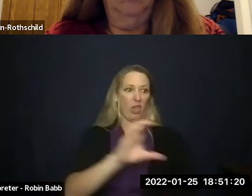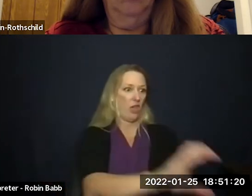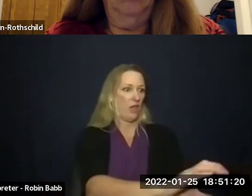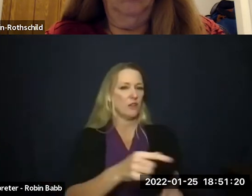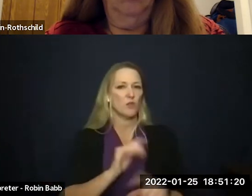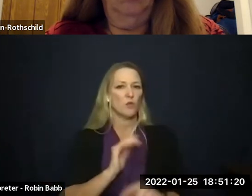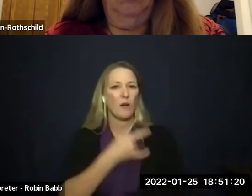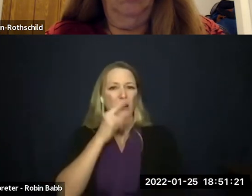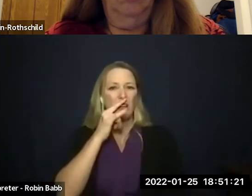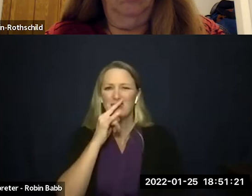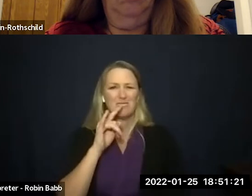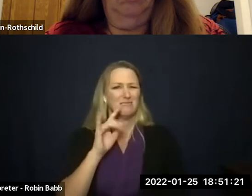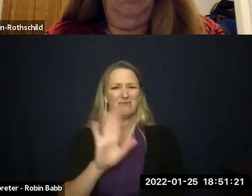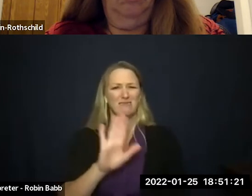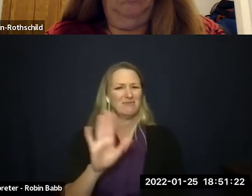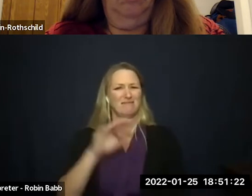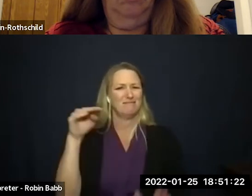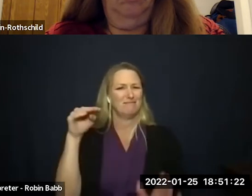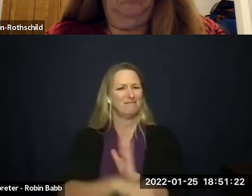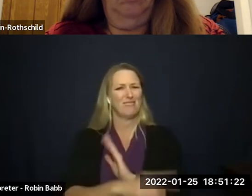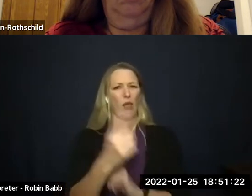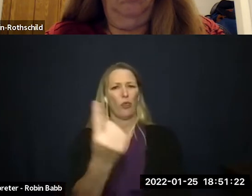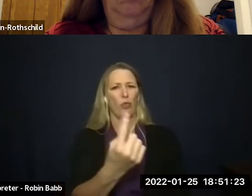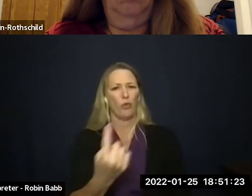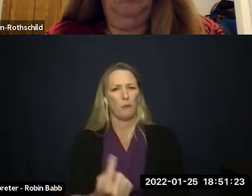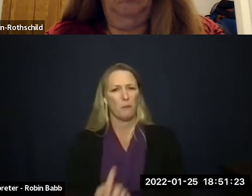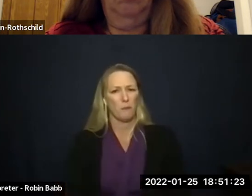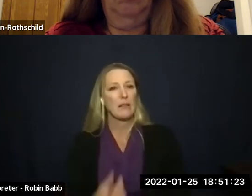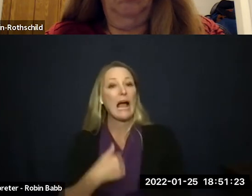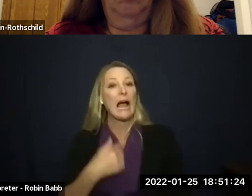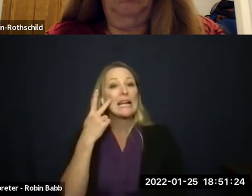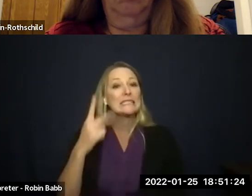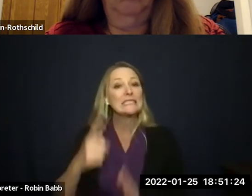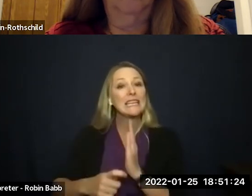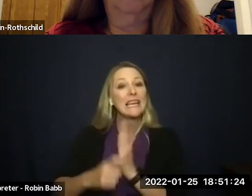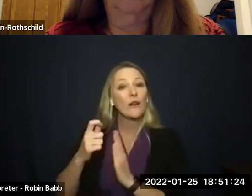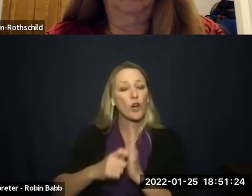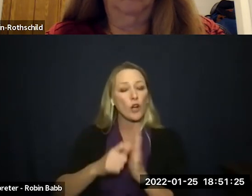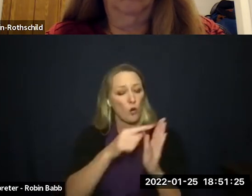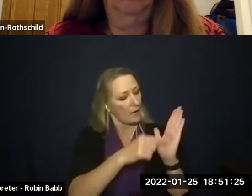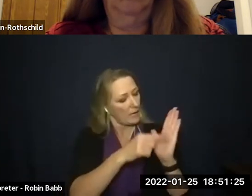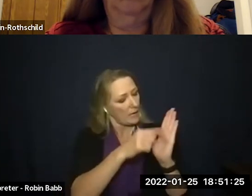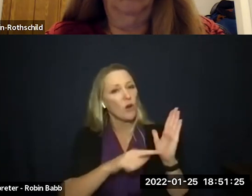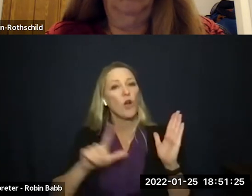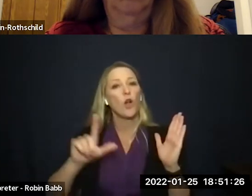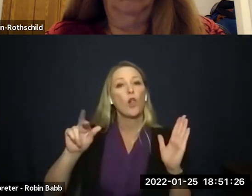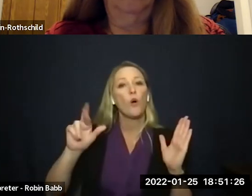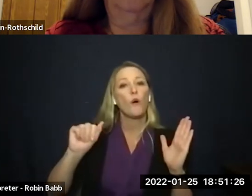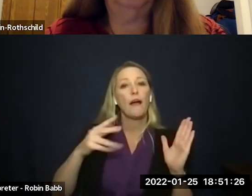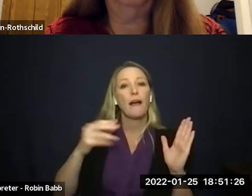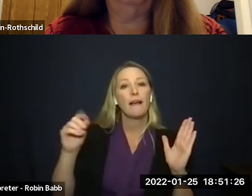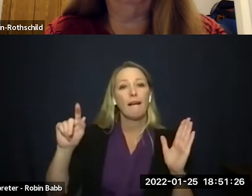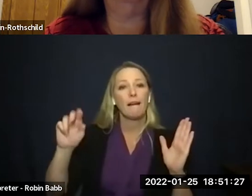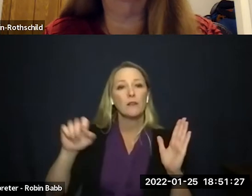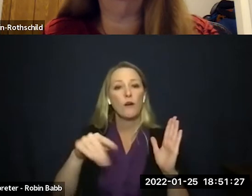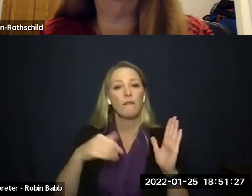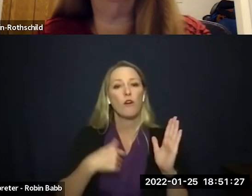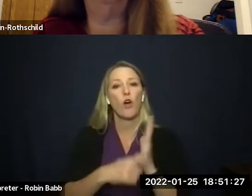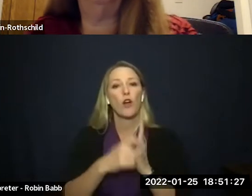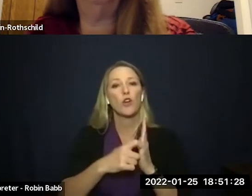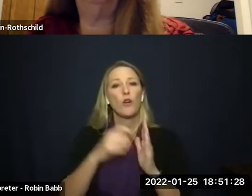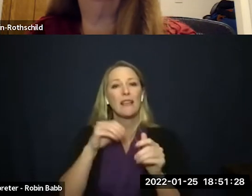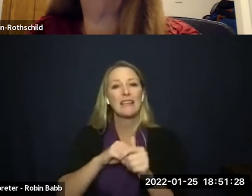another downward slide i see right here in an article on that laura and kate that you have an article on in the